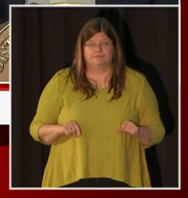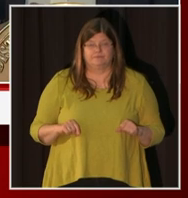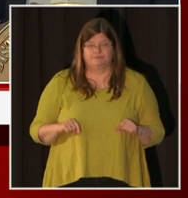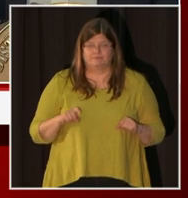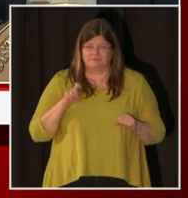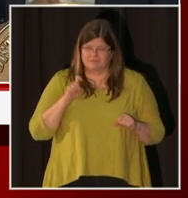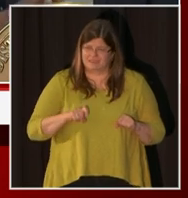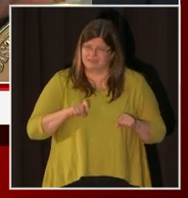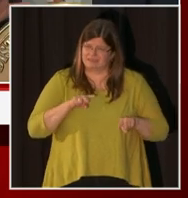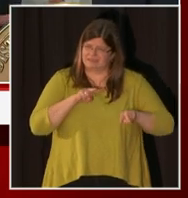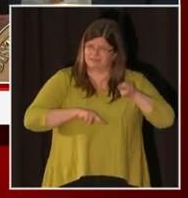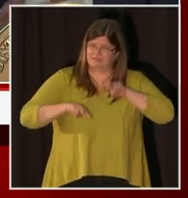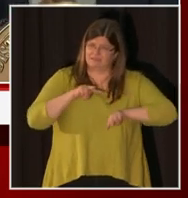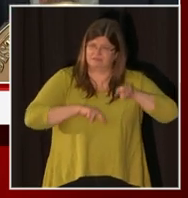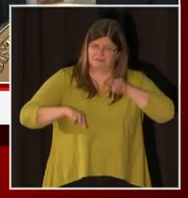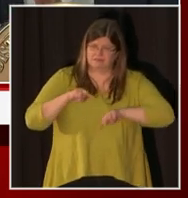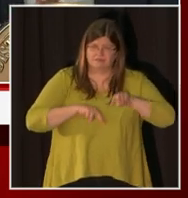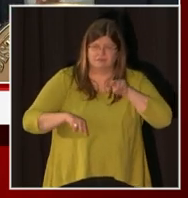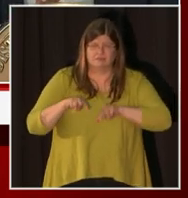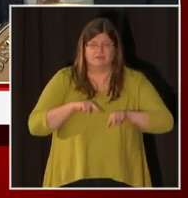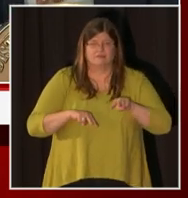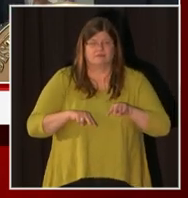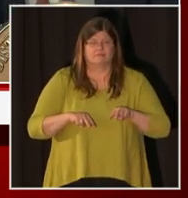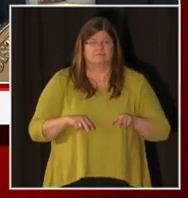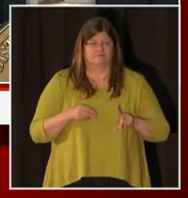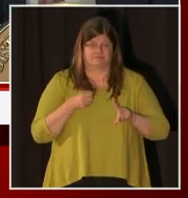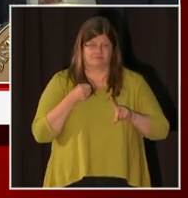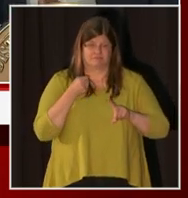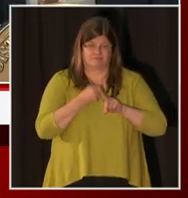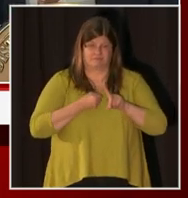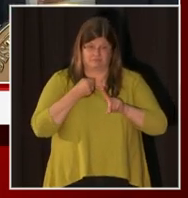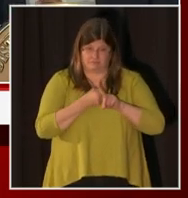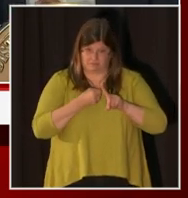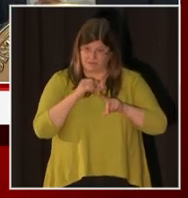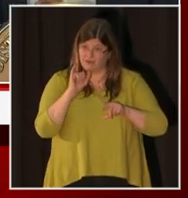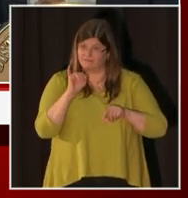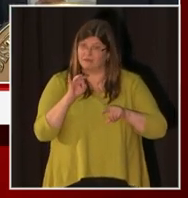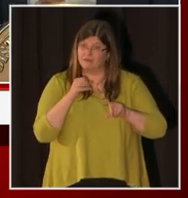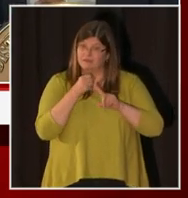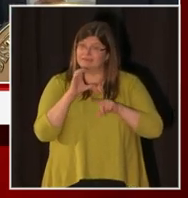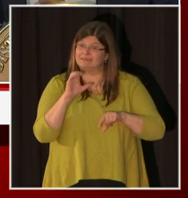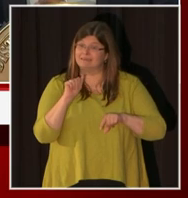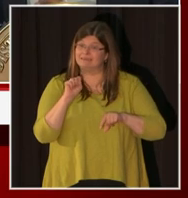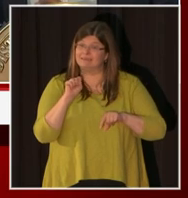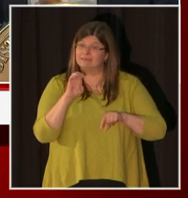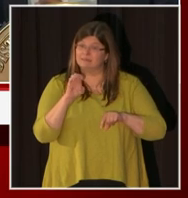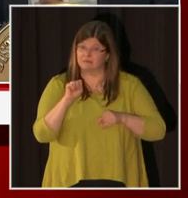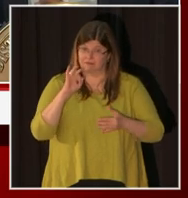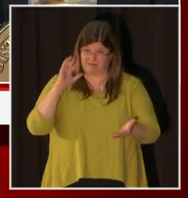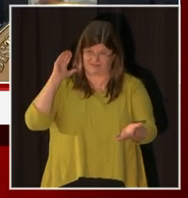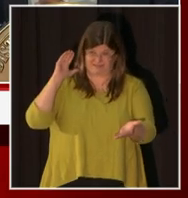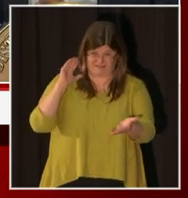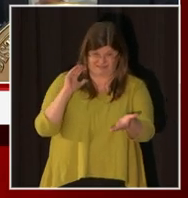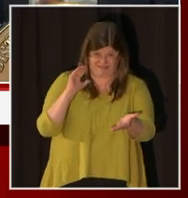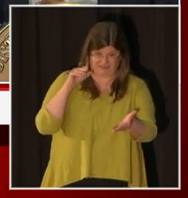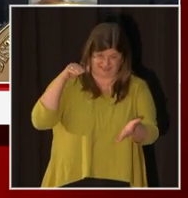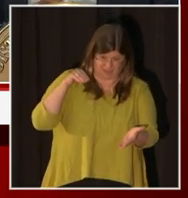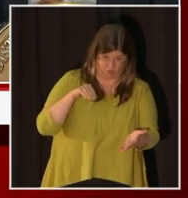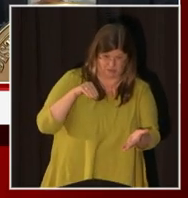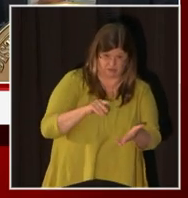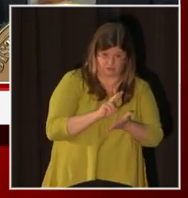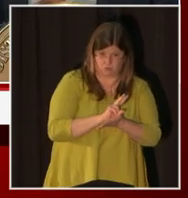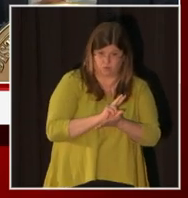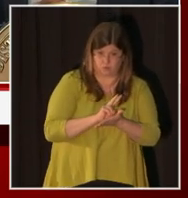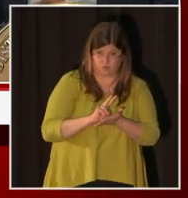observe a consistent downward trend of new cases over a 2-week period. Also, that our healthcare system must be